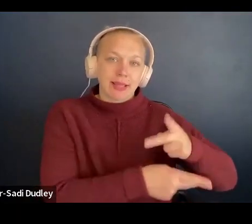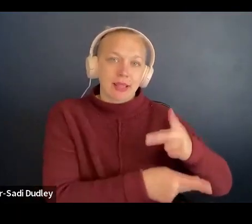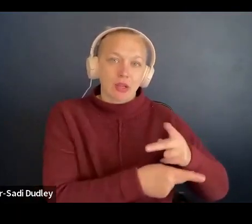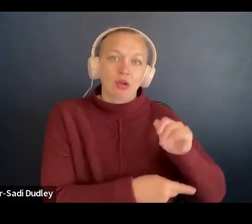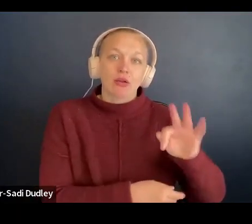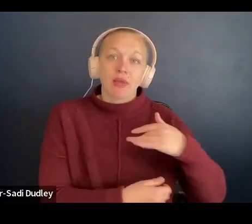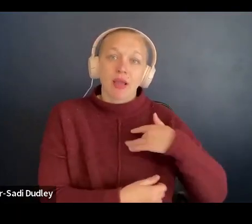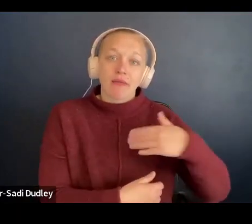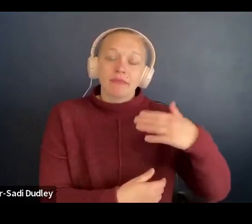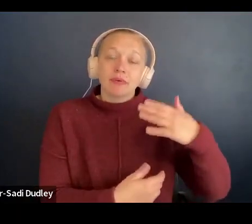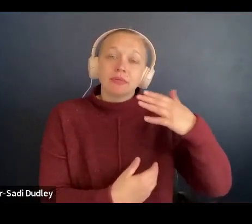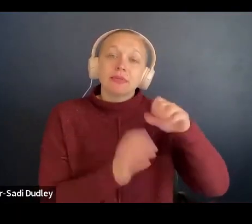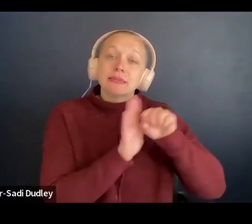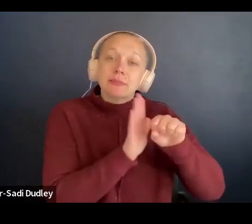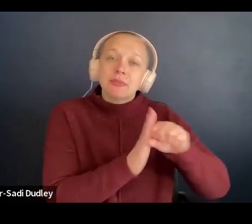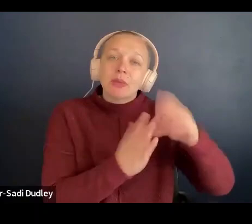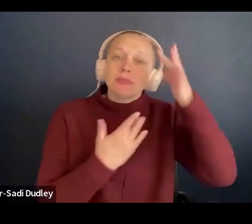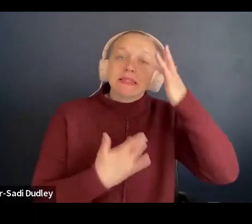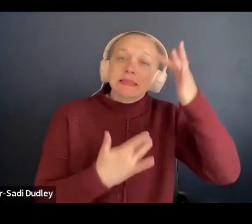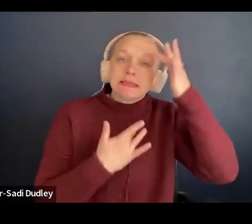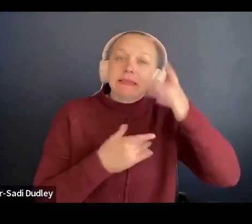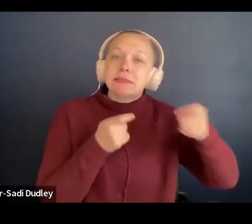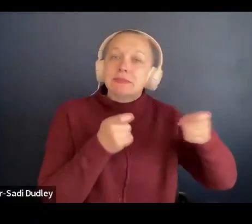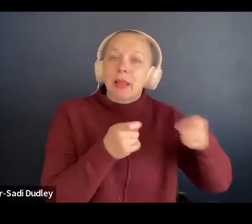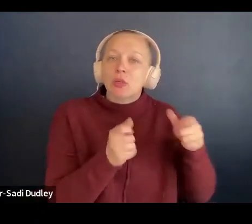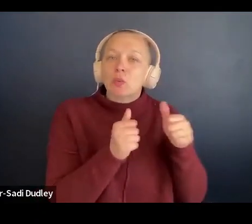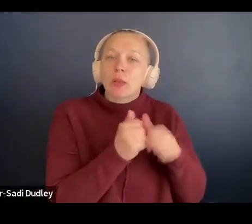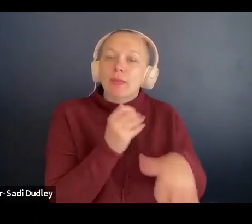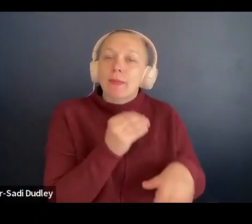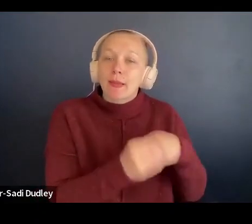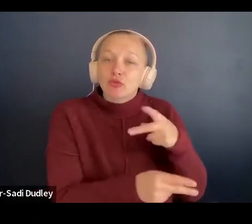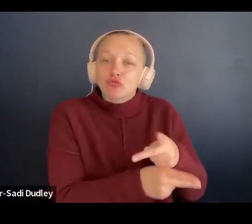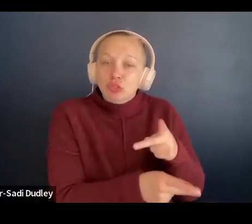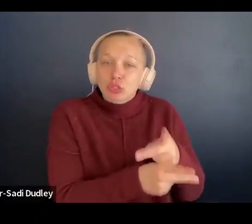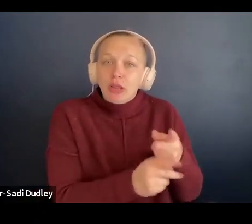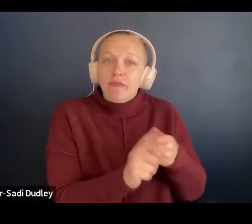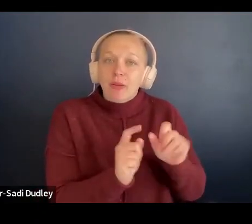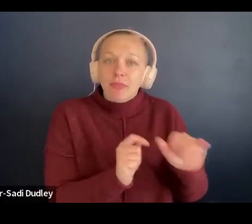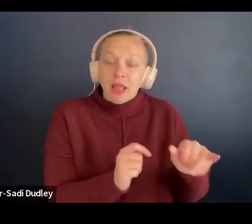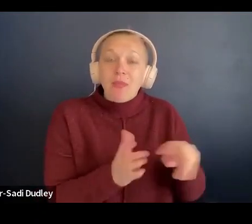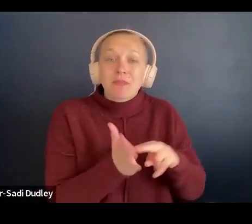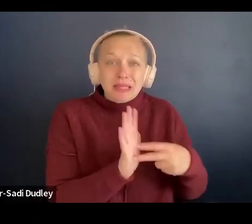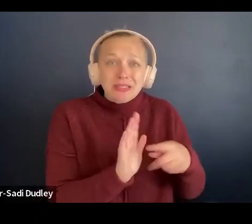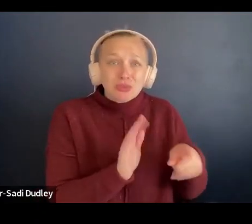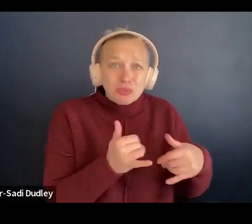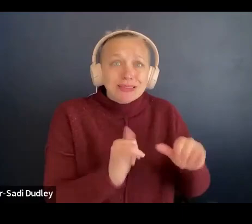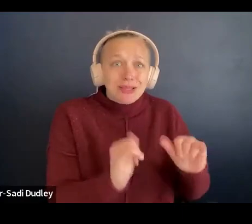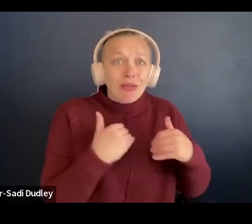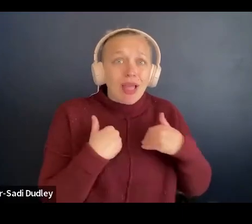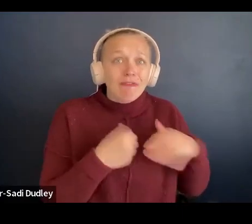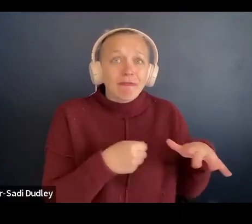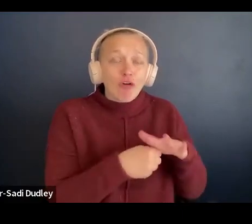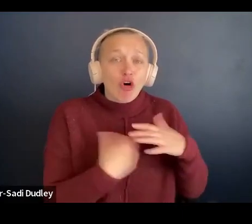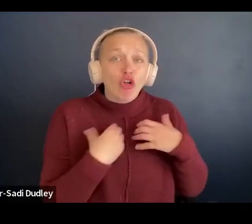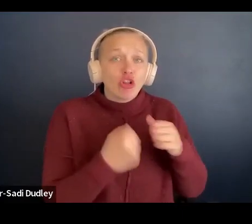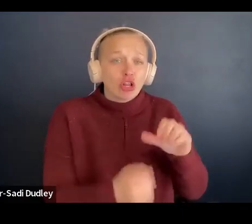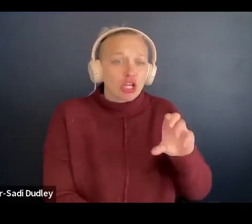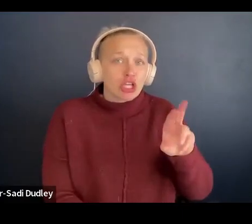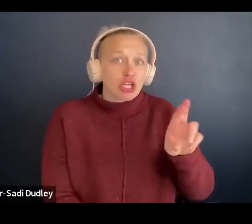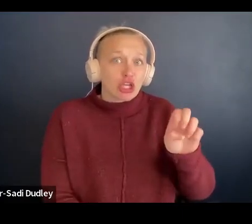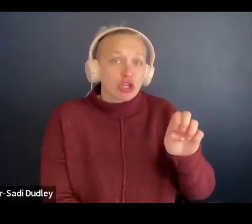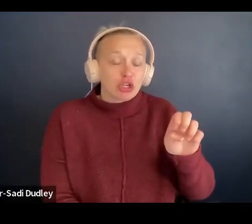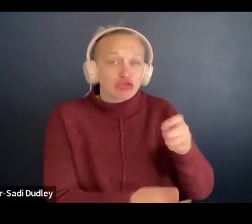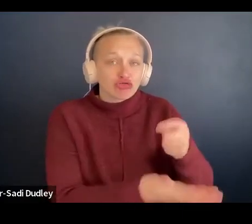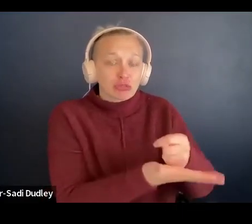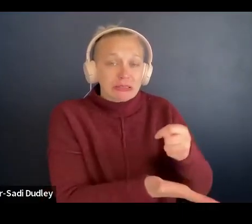disease management, extra care from a palliative care team, you can still be doing full curative treatments. With hospice care, we're taking